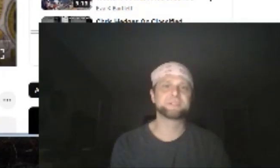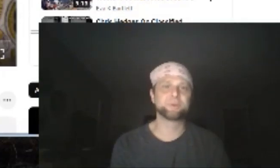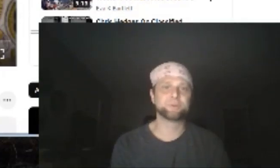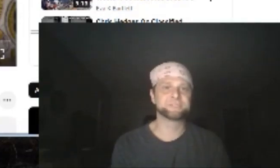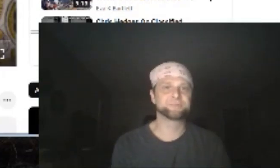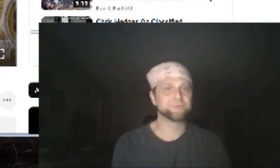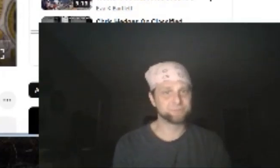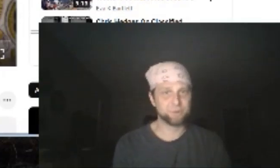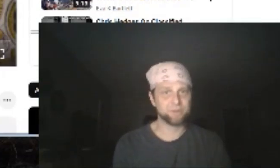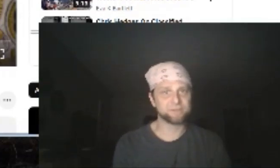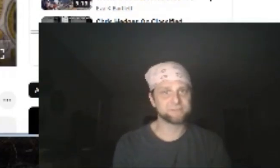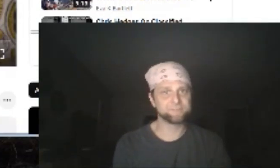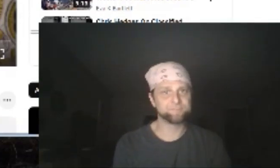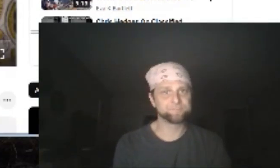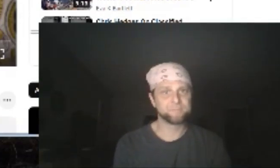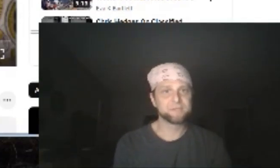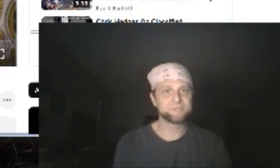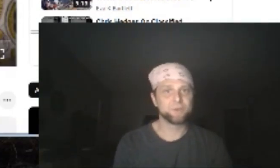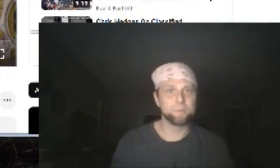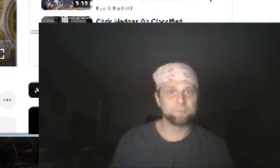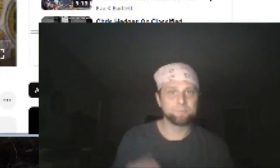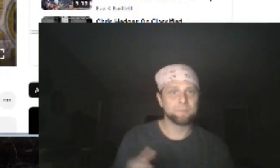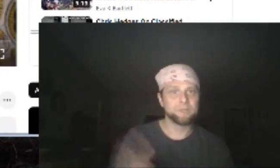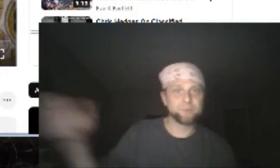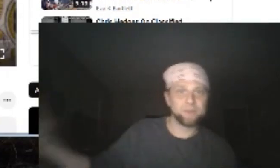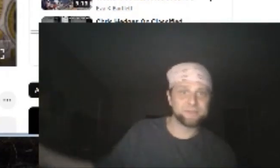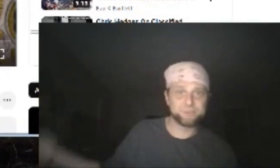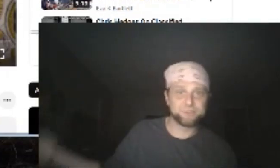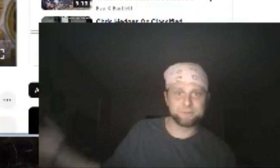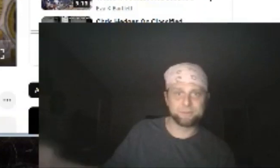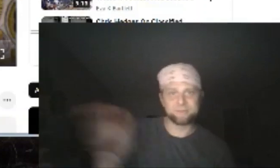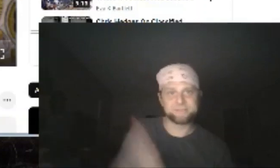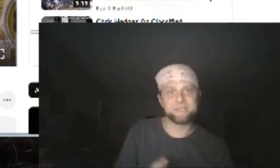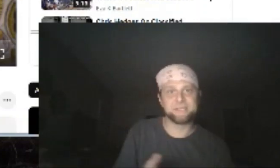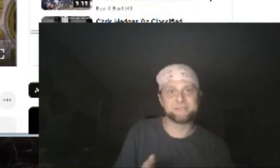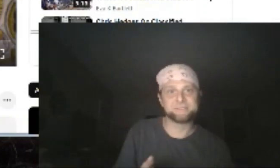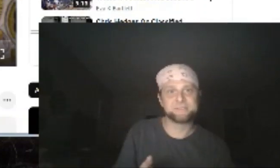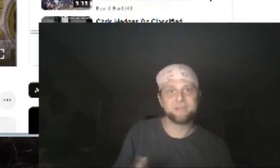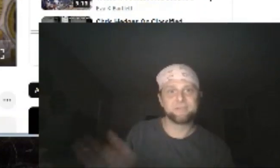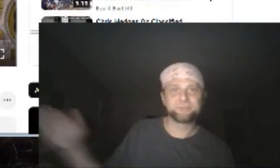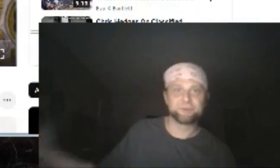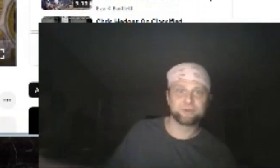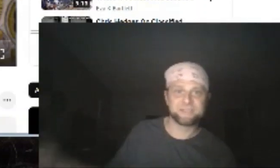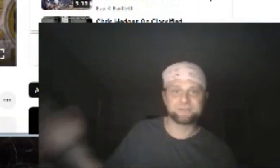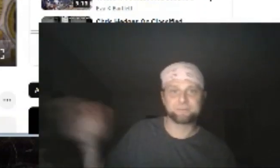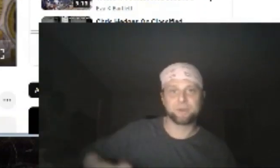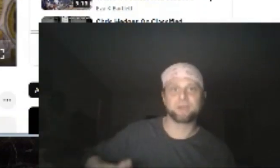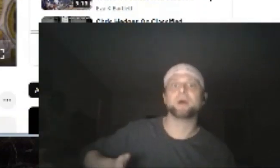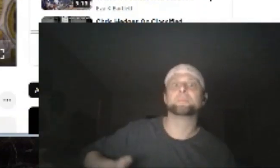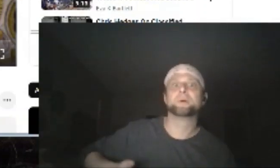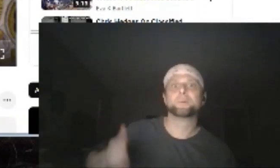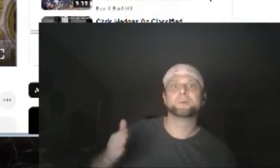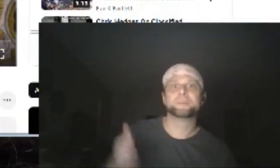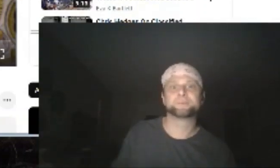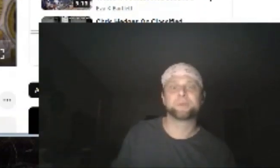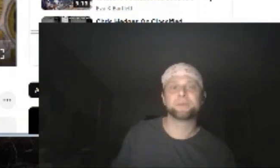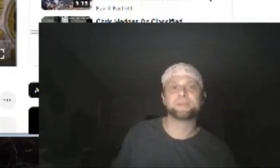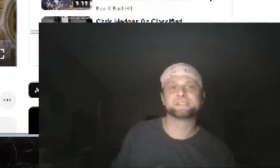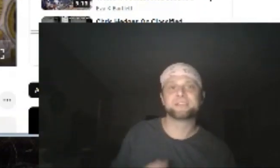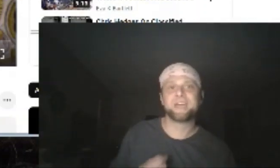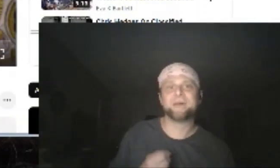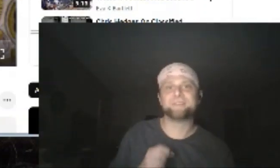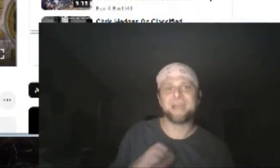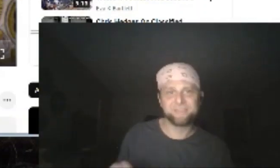deepest condolences for the Israelis. So when Israelis do it to Palestinians, the journalists have to bring it up. When